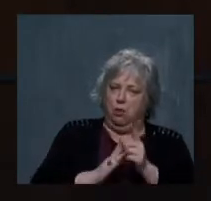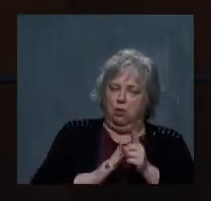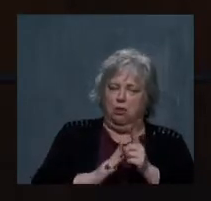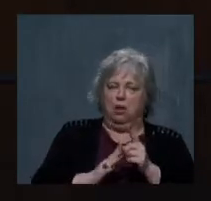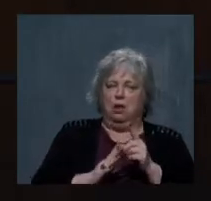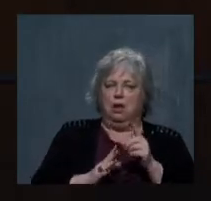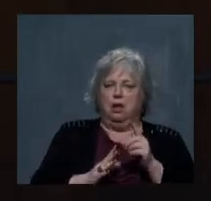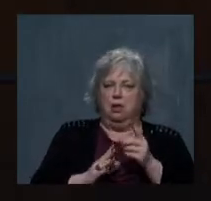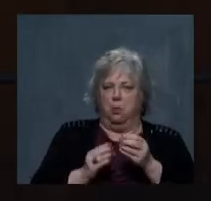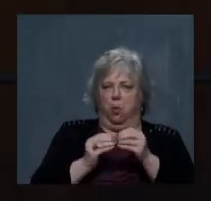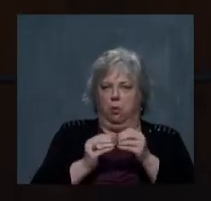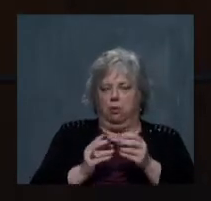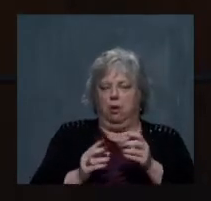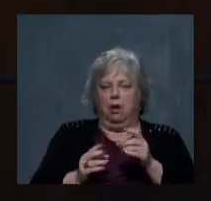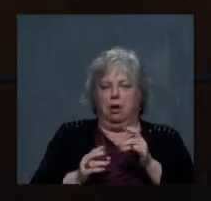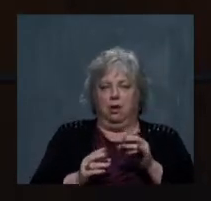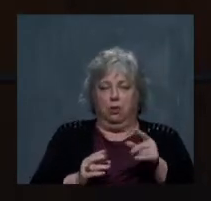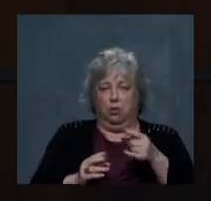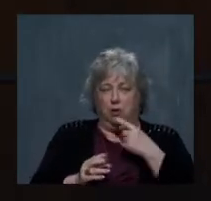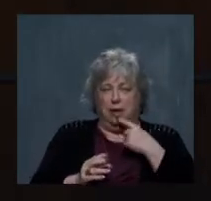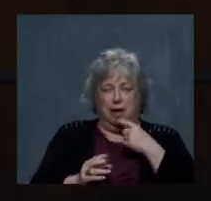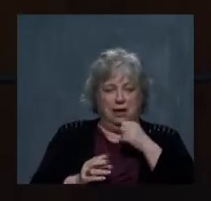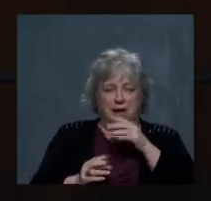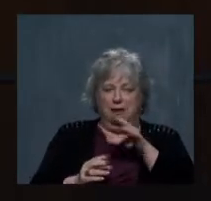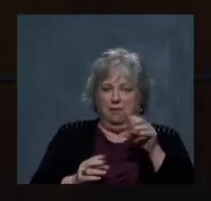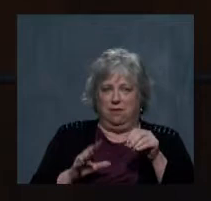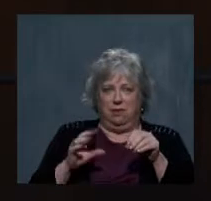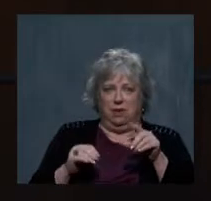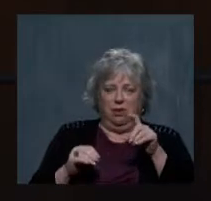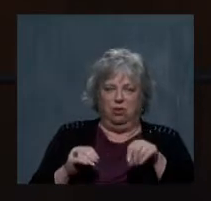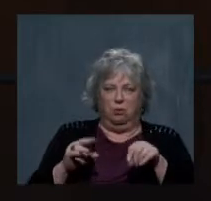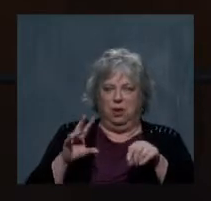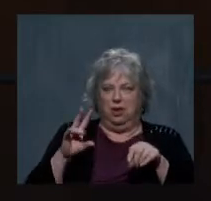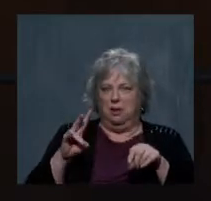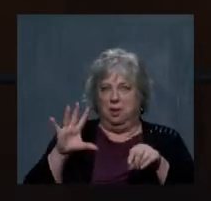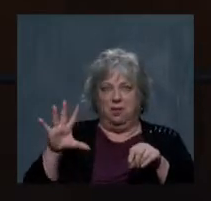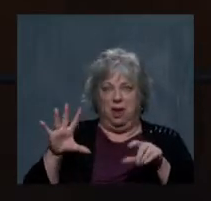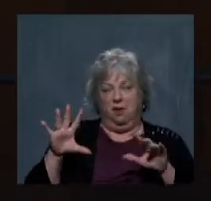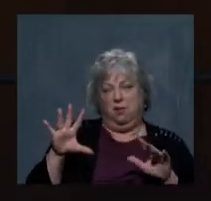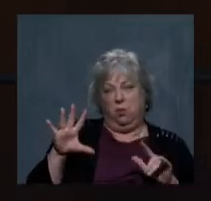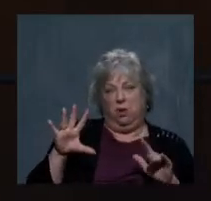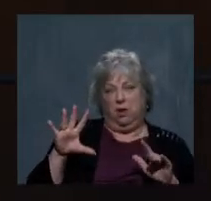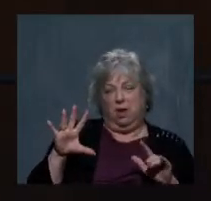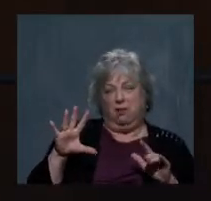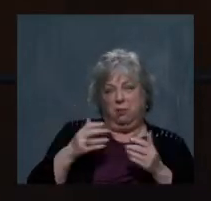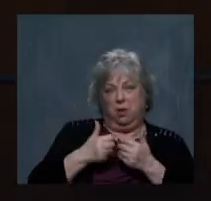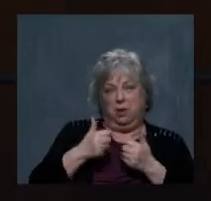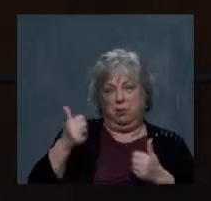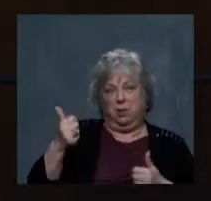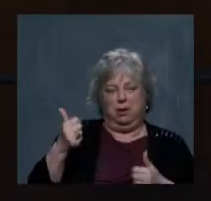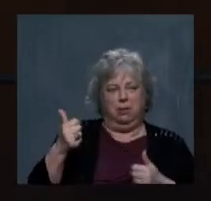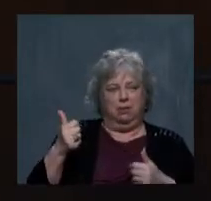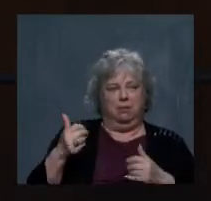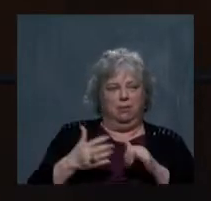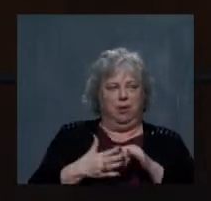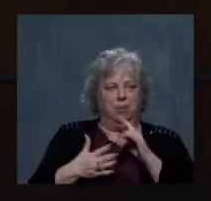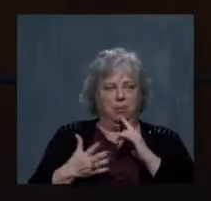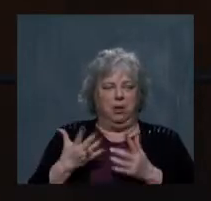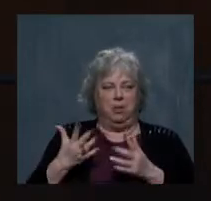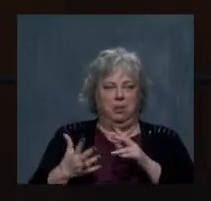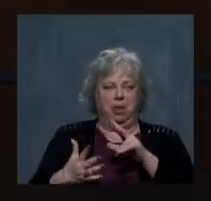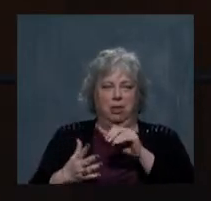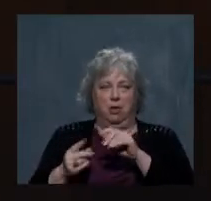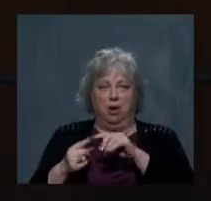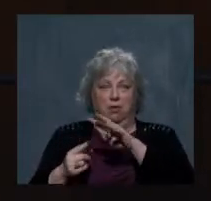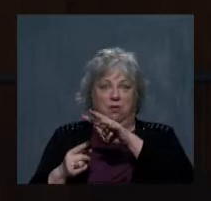were, you're saying it should, instead of being 50-50, it should have been, say, 75%. So that would be maybe